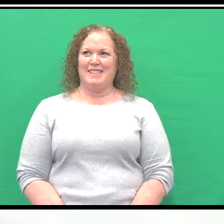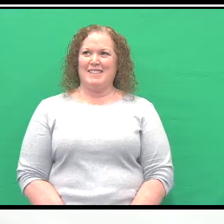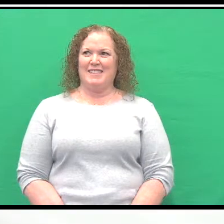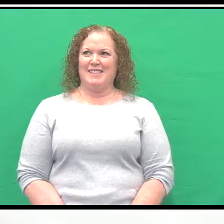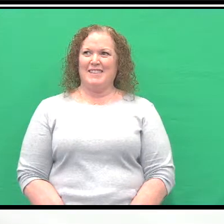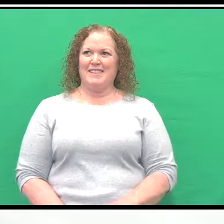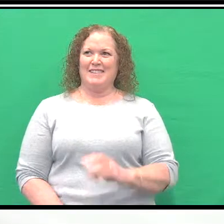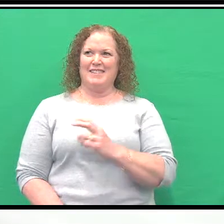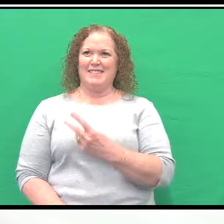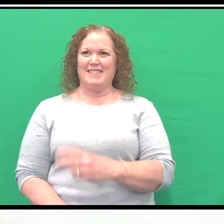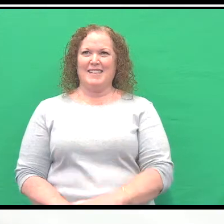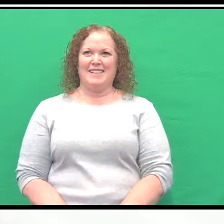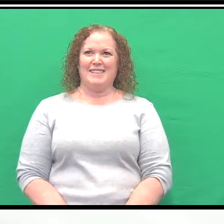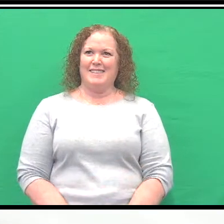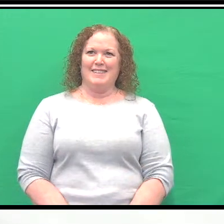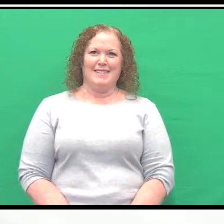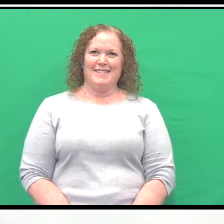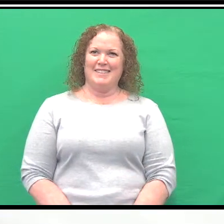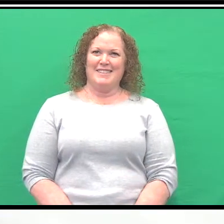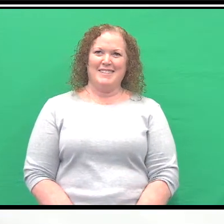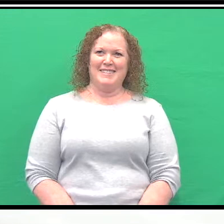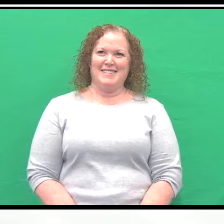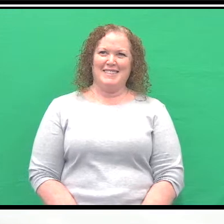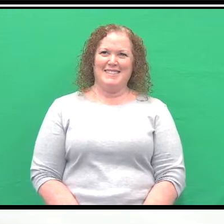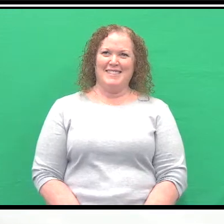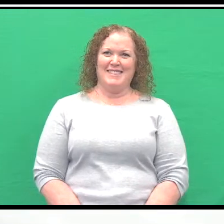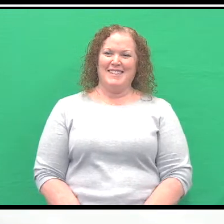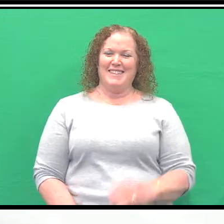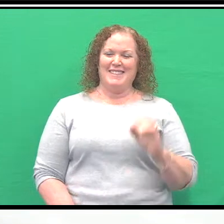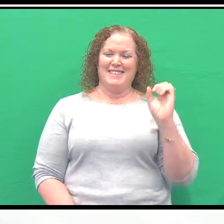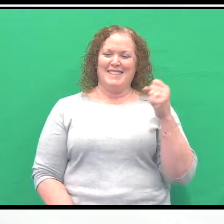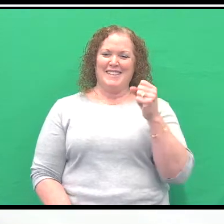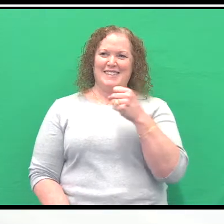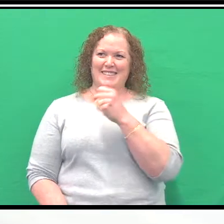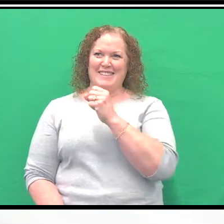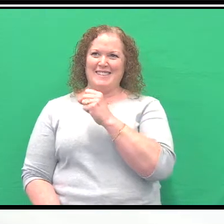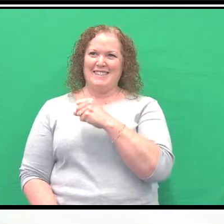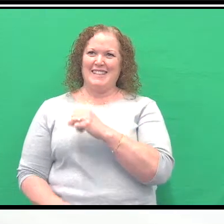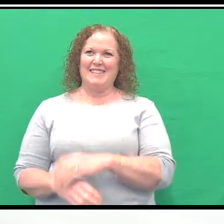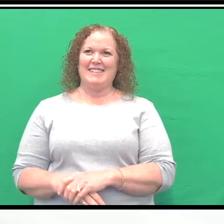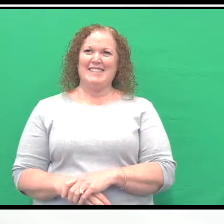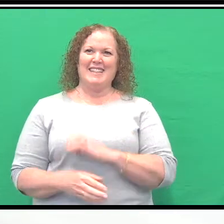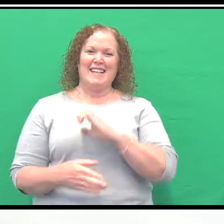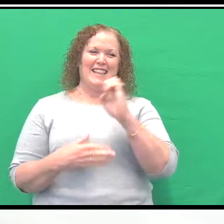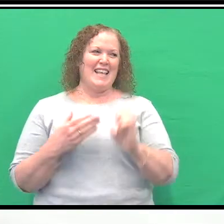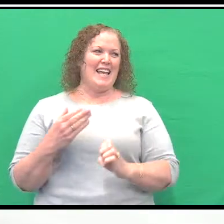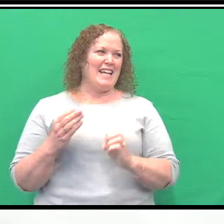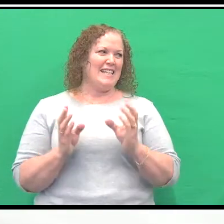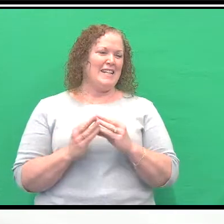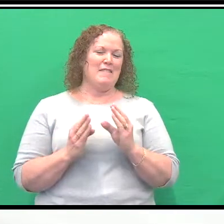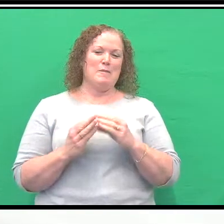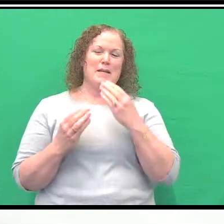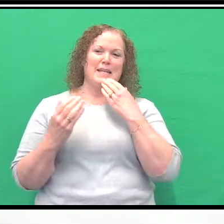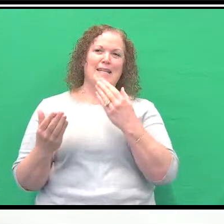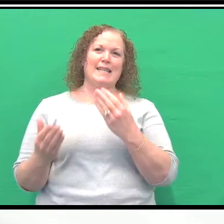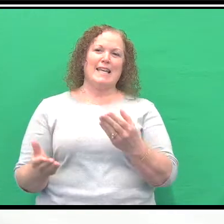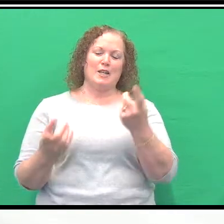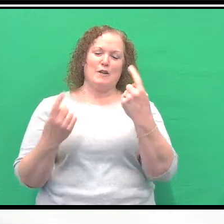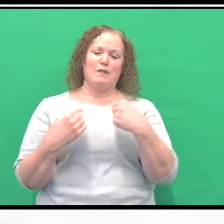Second. Thank you. All in favor? Aye. Aye. Motion passes. We are adjourned. Thank you all very much for being here.